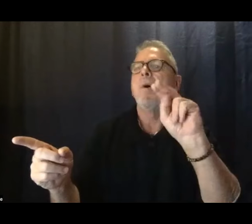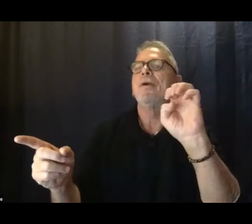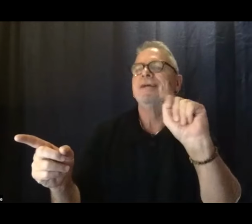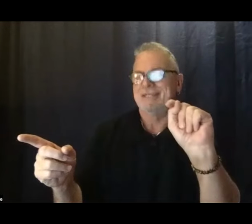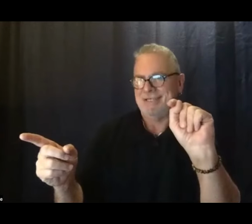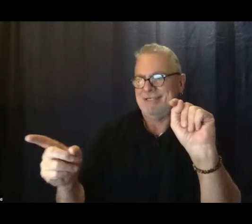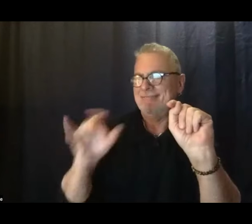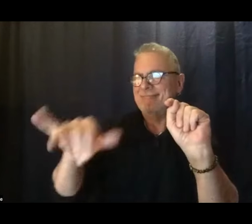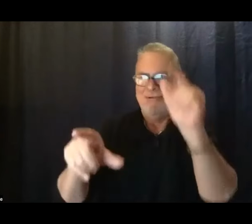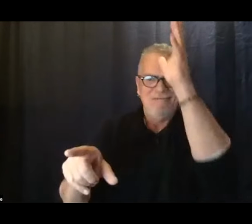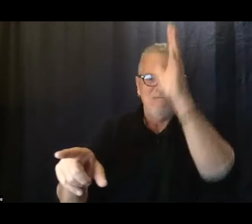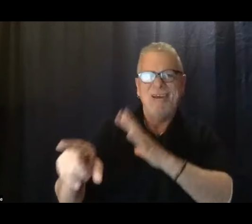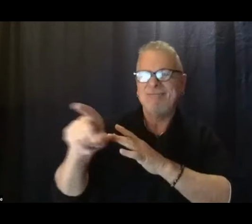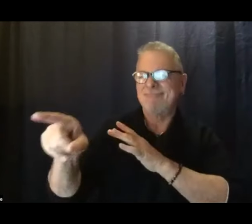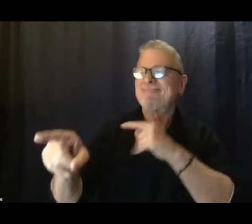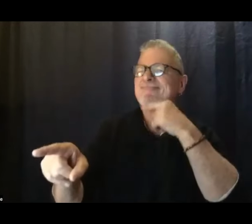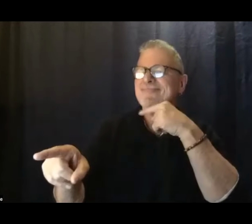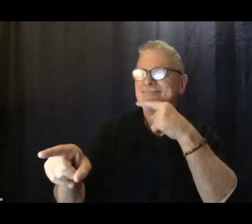Pablo Bonet.